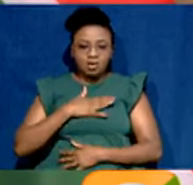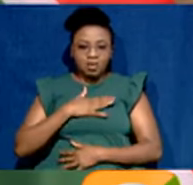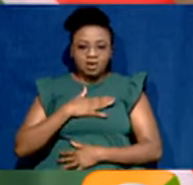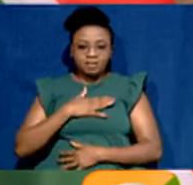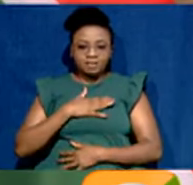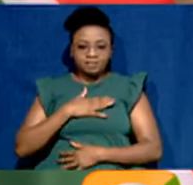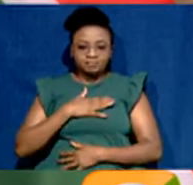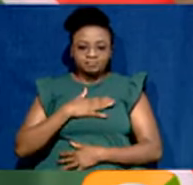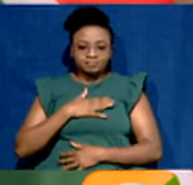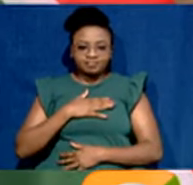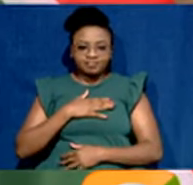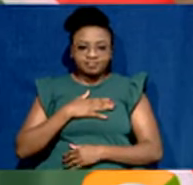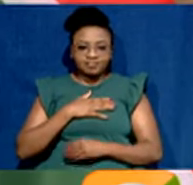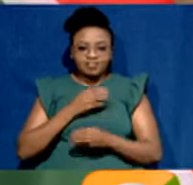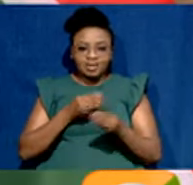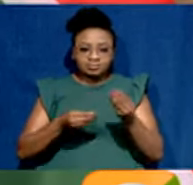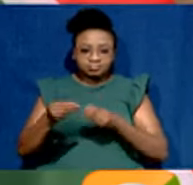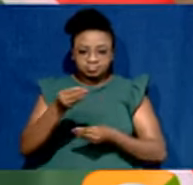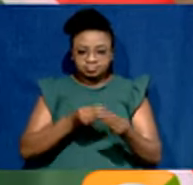their foreign exchange earnings.